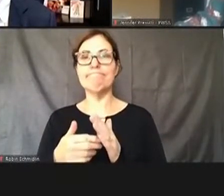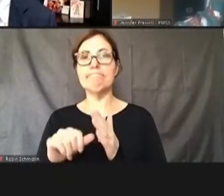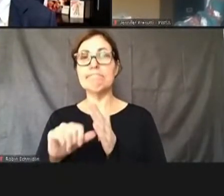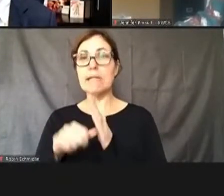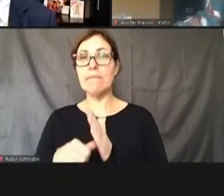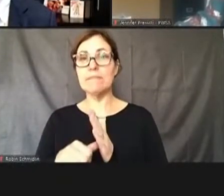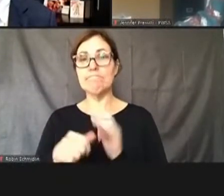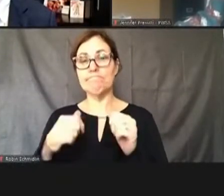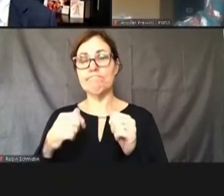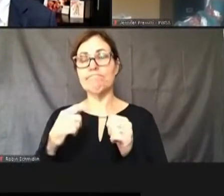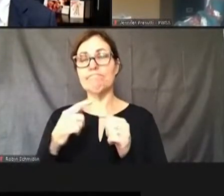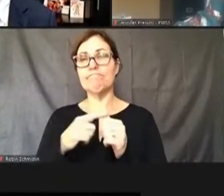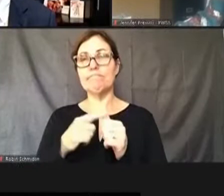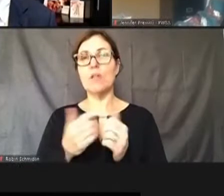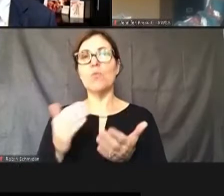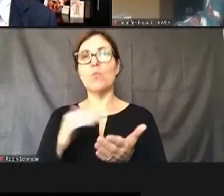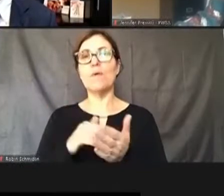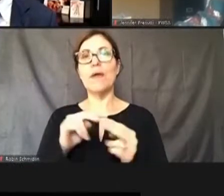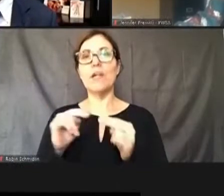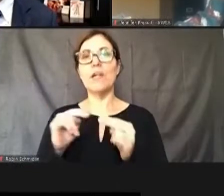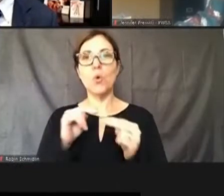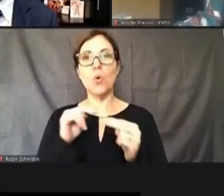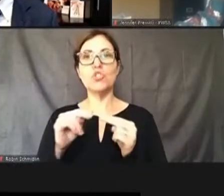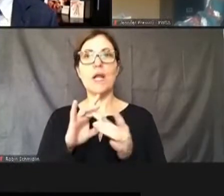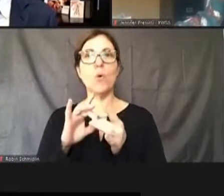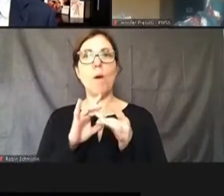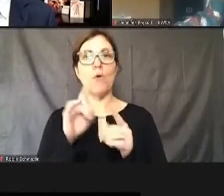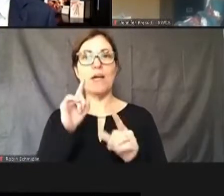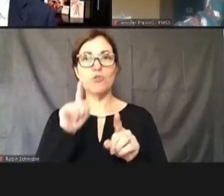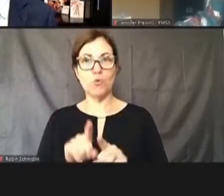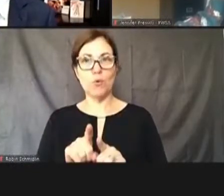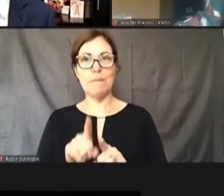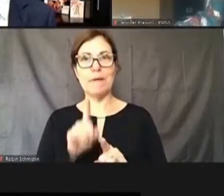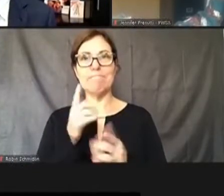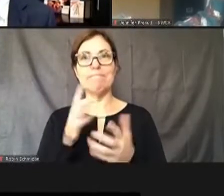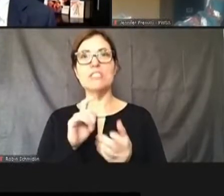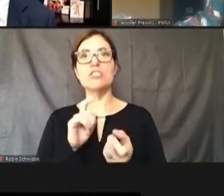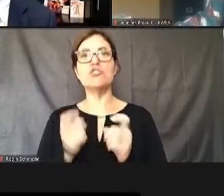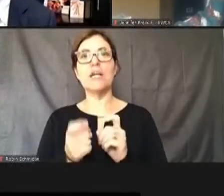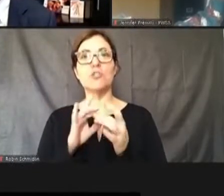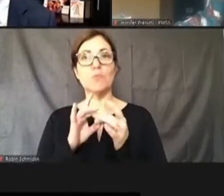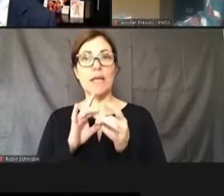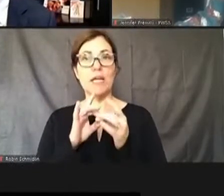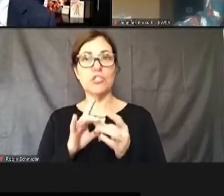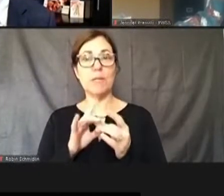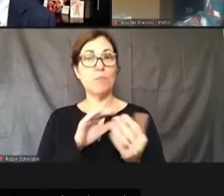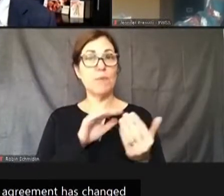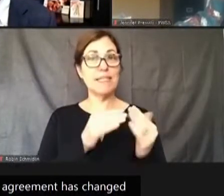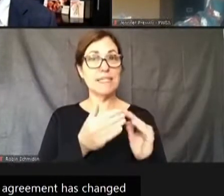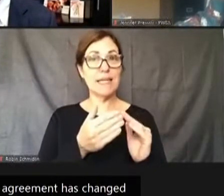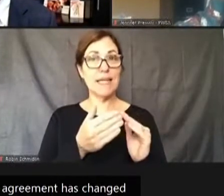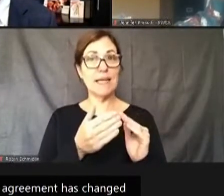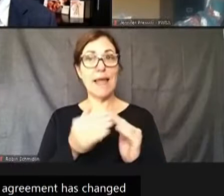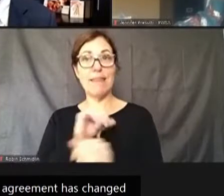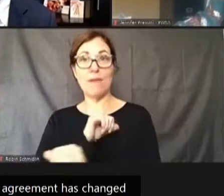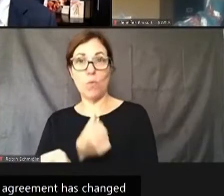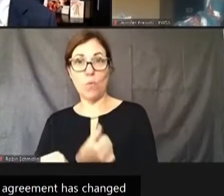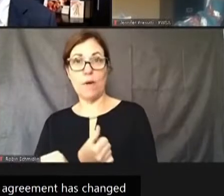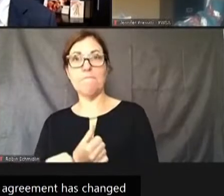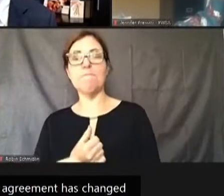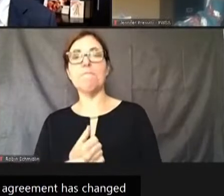The renegotiated cooperation agreement has changed the structure of the relationship between the city and authority and is reflected